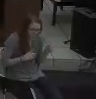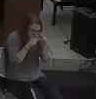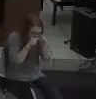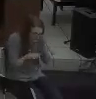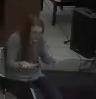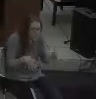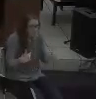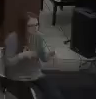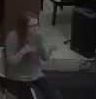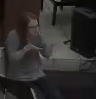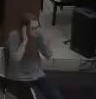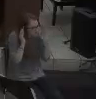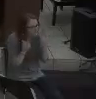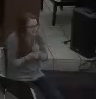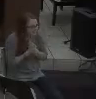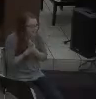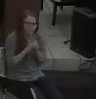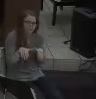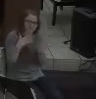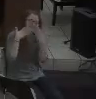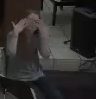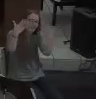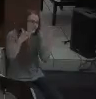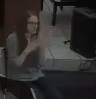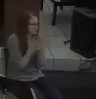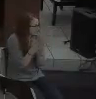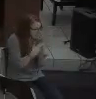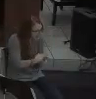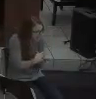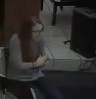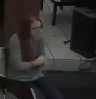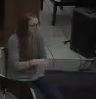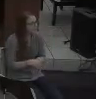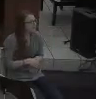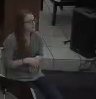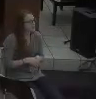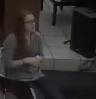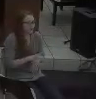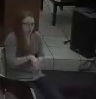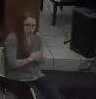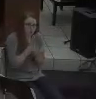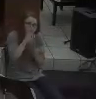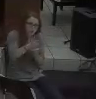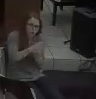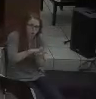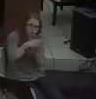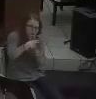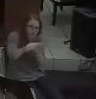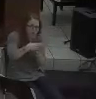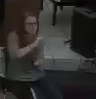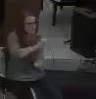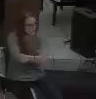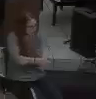love, and let us give thanks. In Jesus' name, and in all your holy names.